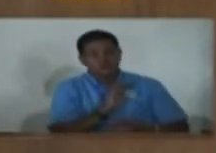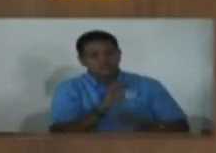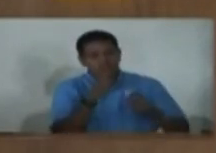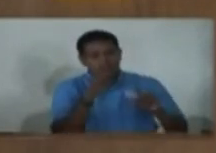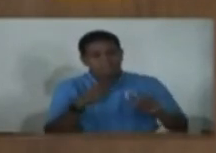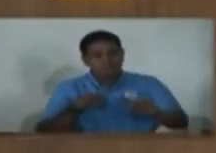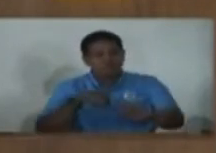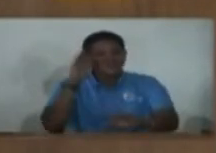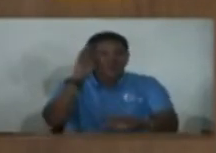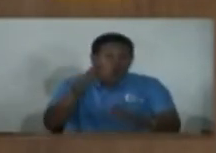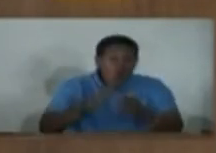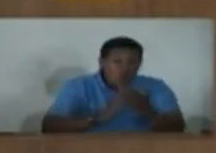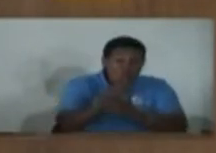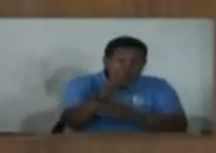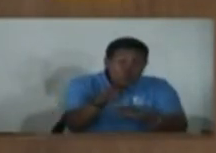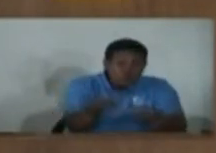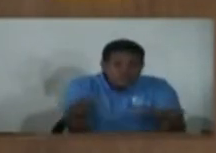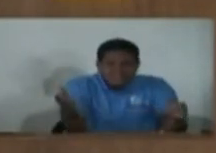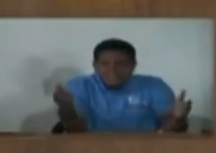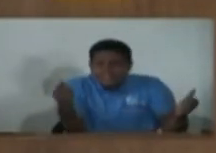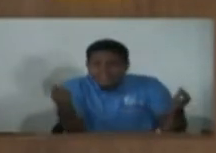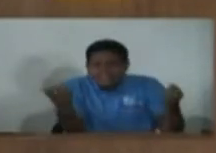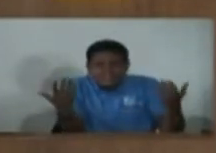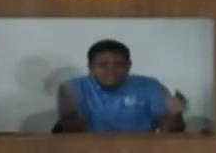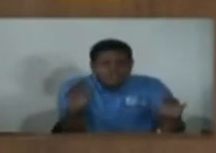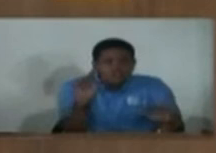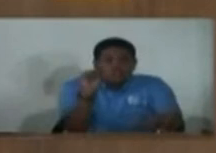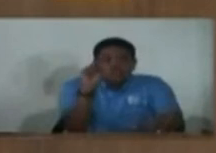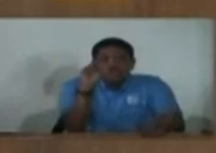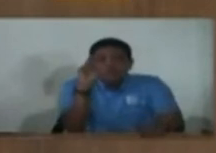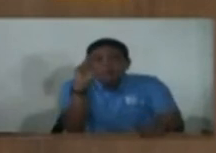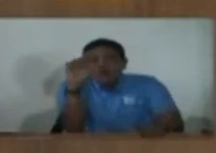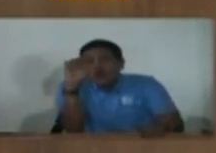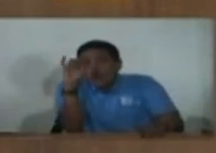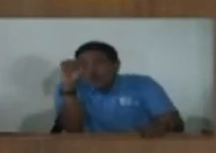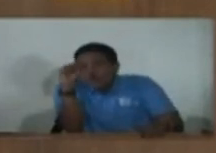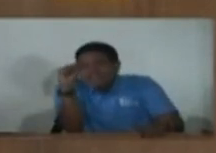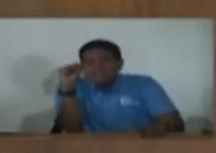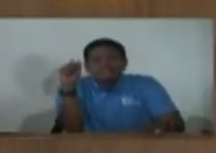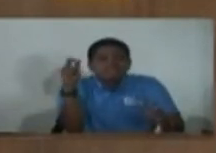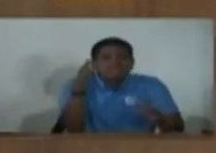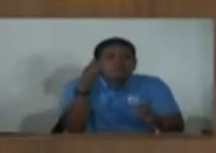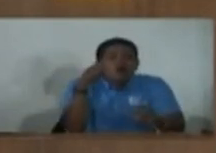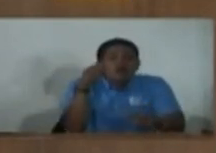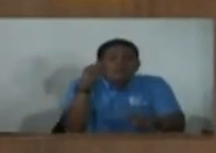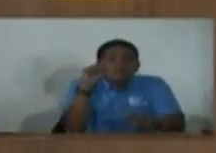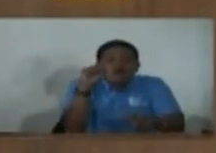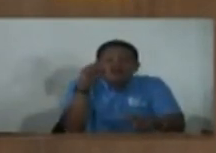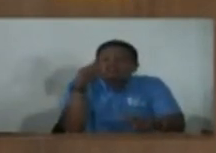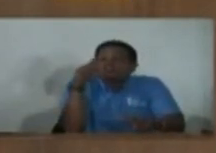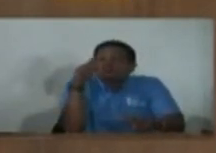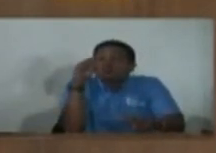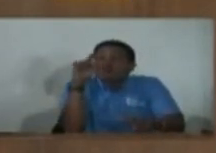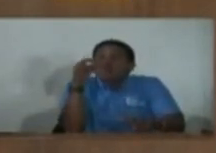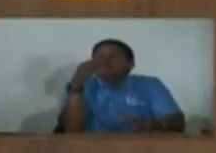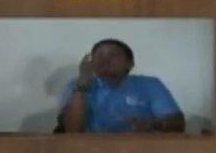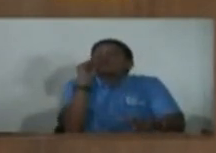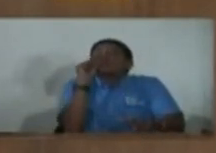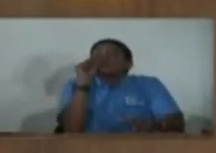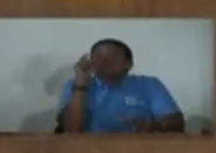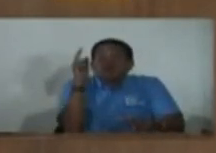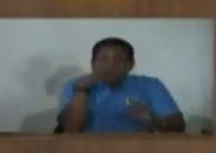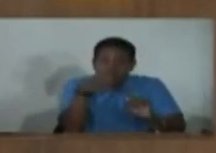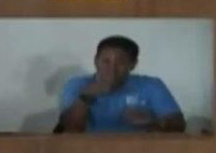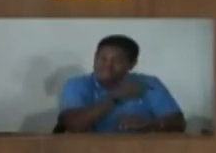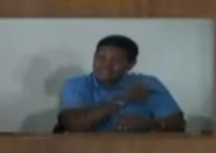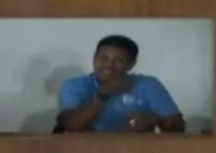We've all been through that as children, whether it be tuberculosis, smallpox. Polio is not a drop, but still a vaccine,